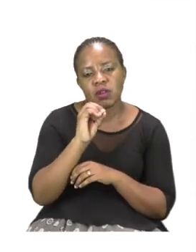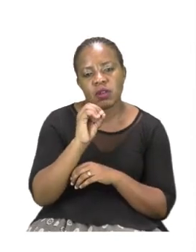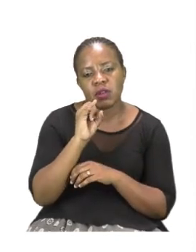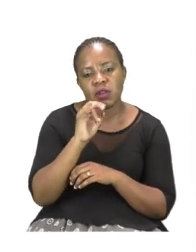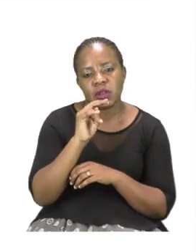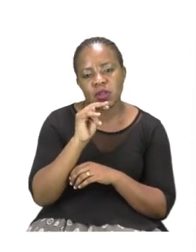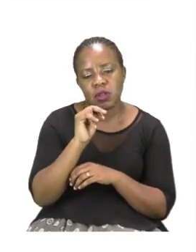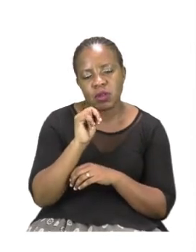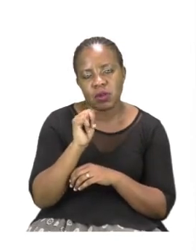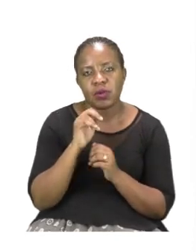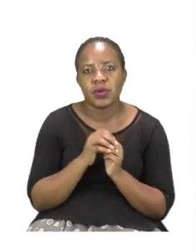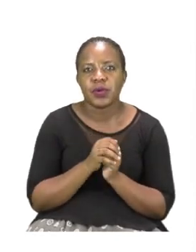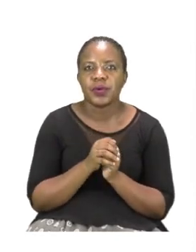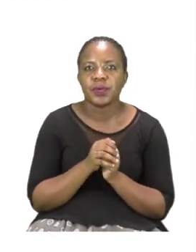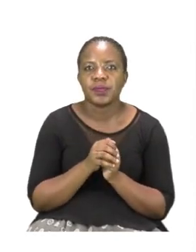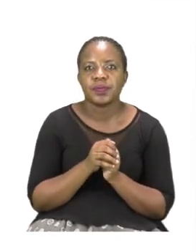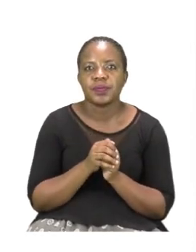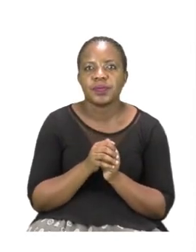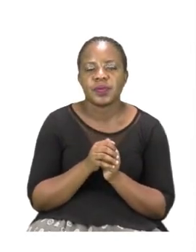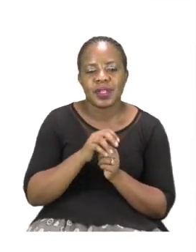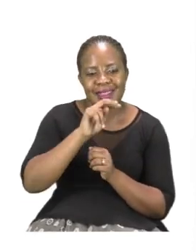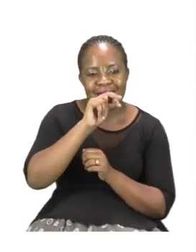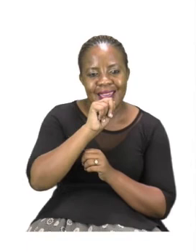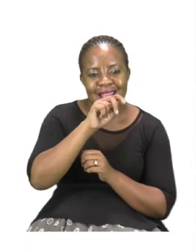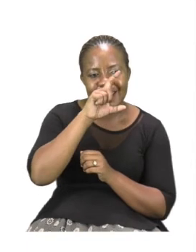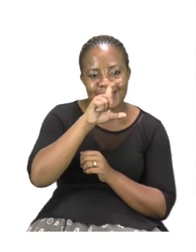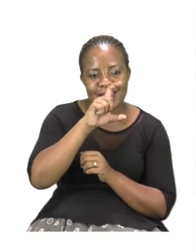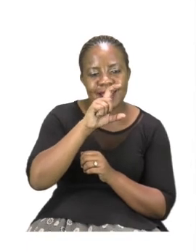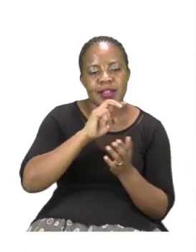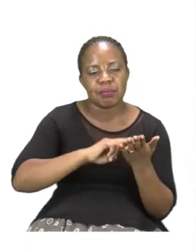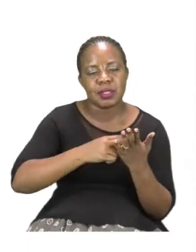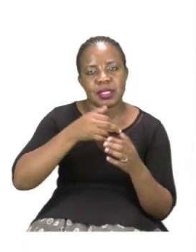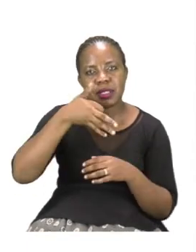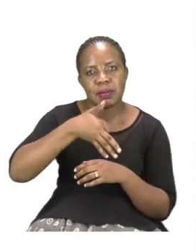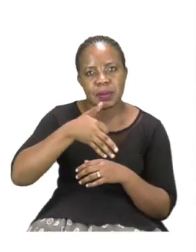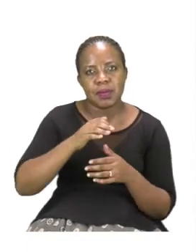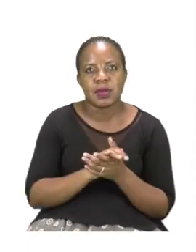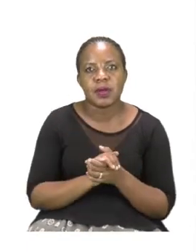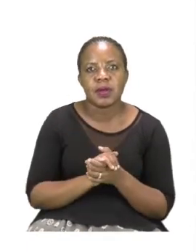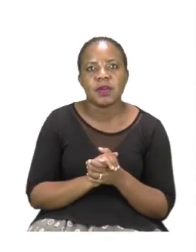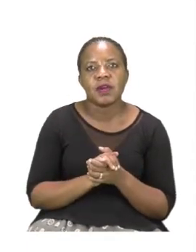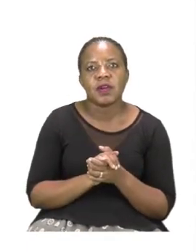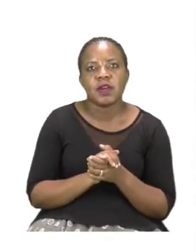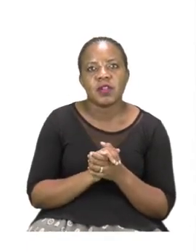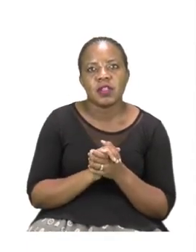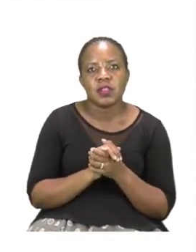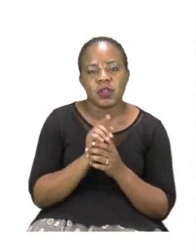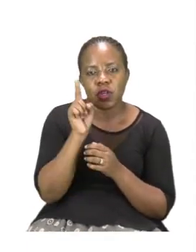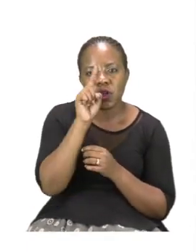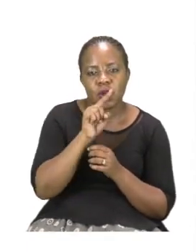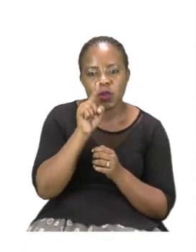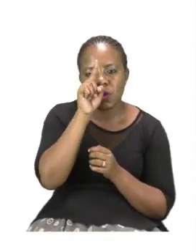Namibian, the dollar sign is for the dollar, then we have the value, and then the C